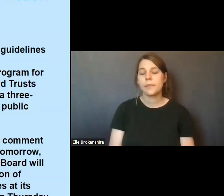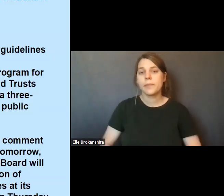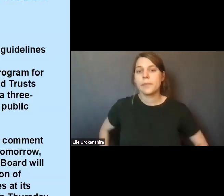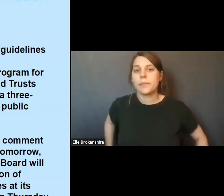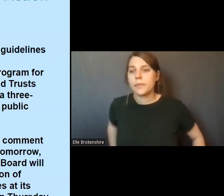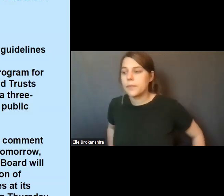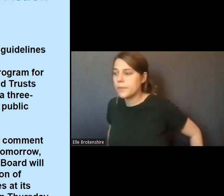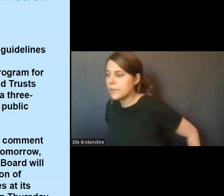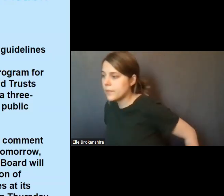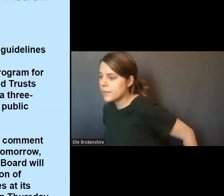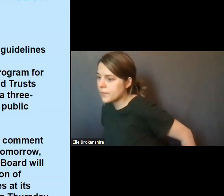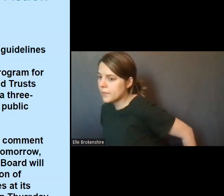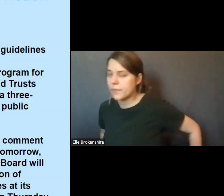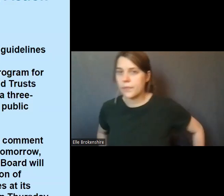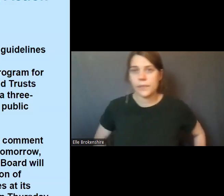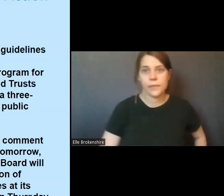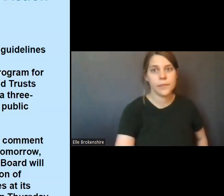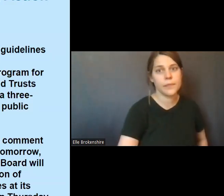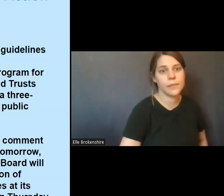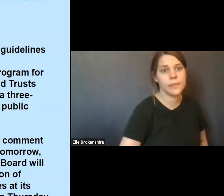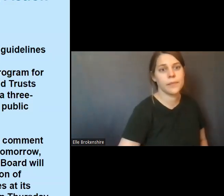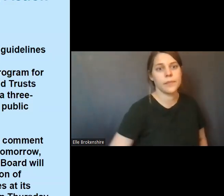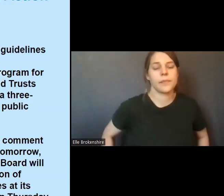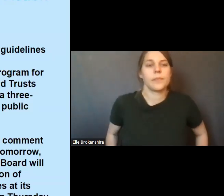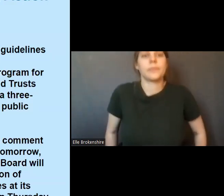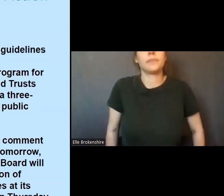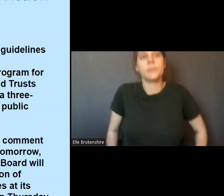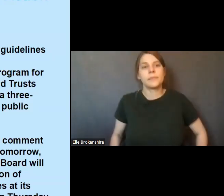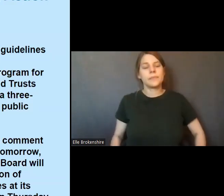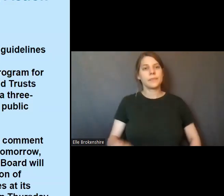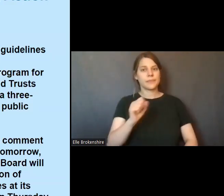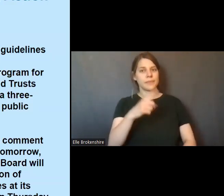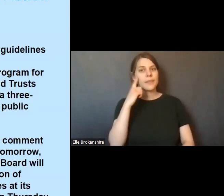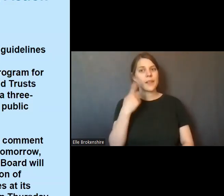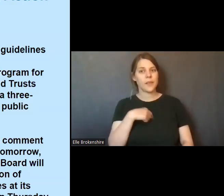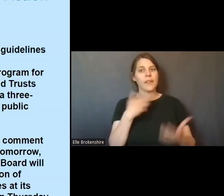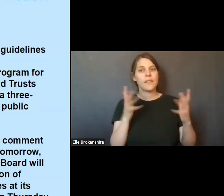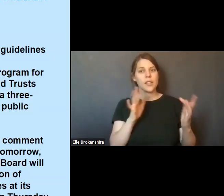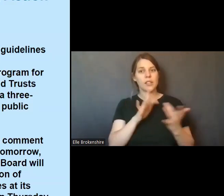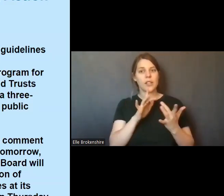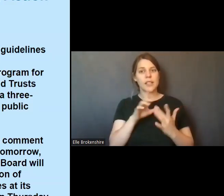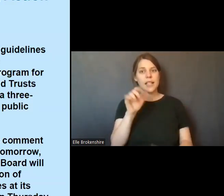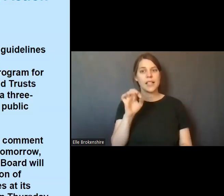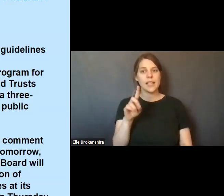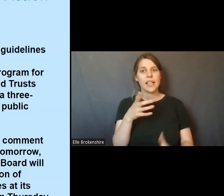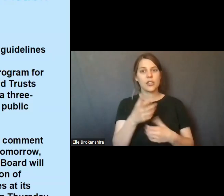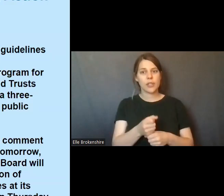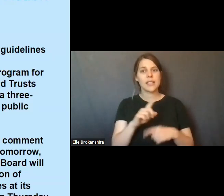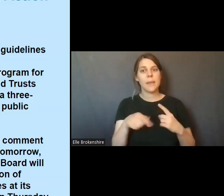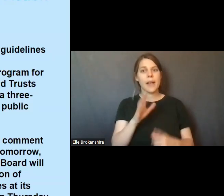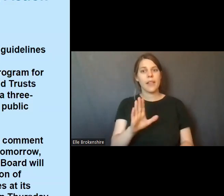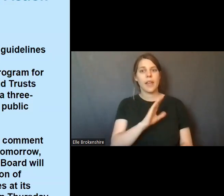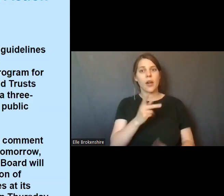Yeah, so I think we are in touch with the land trusts quite often about their project pipelines, and we know that there are